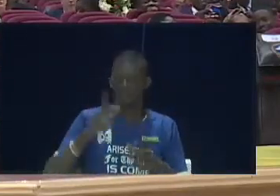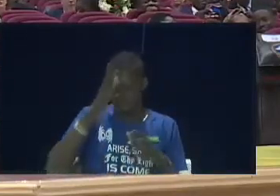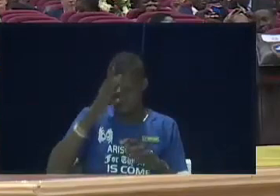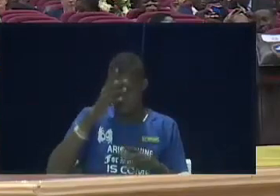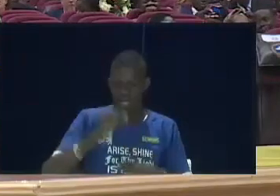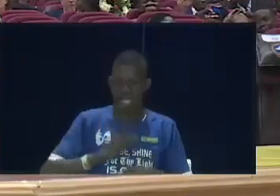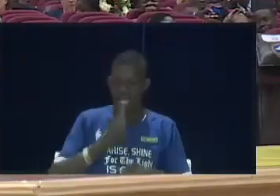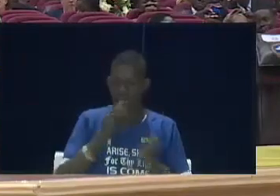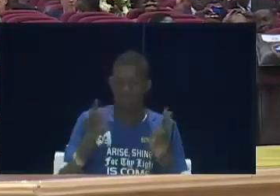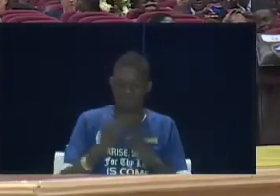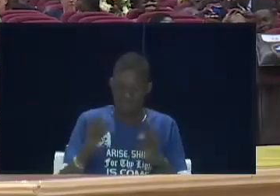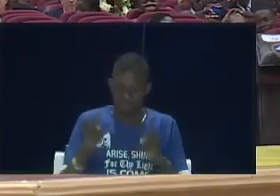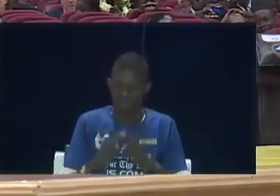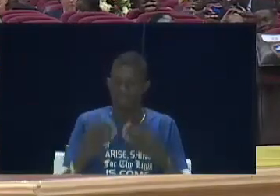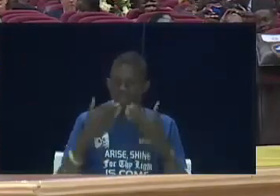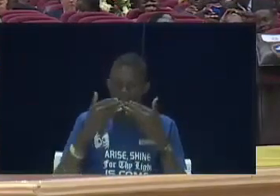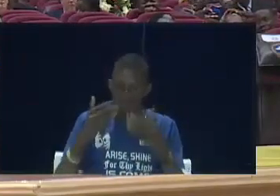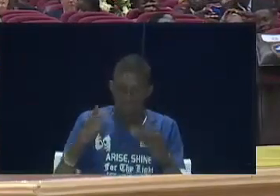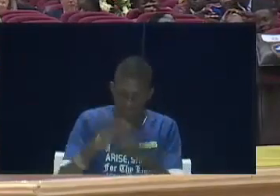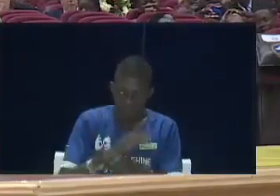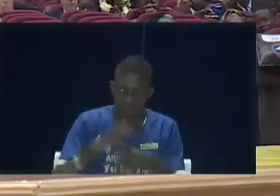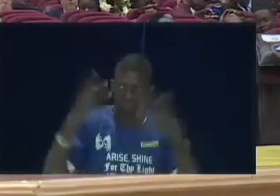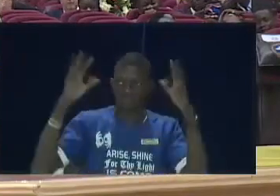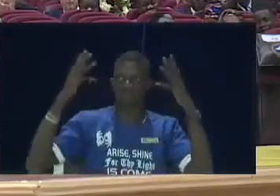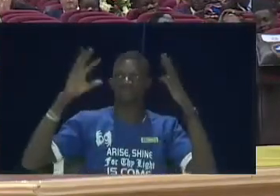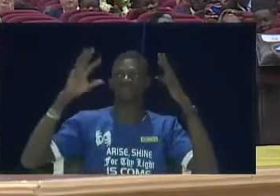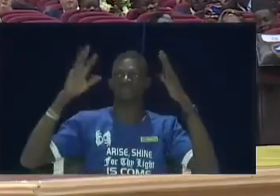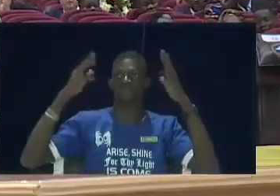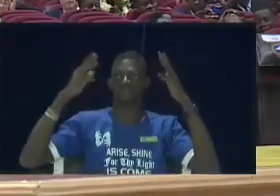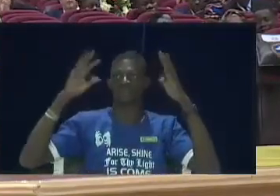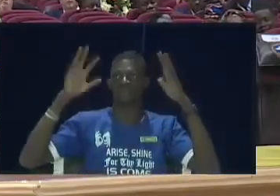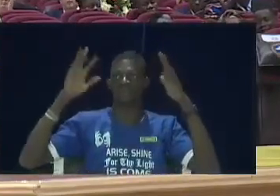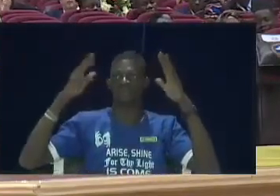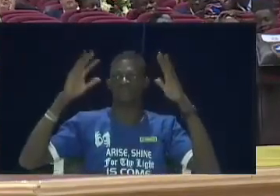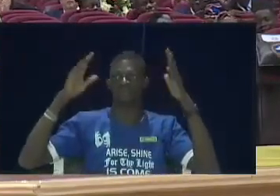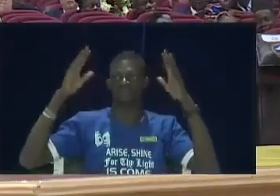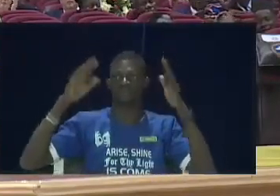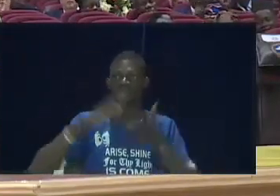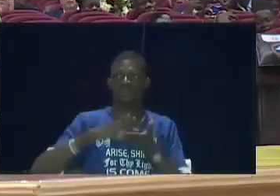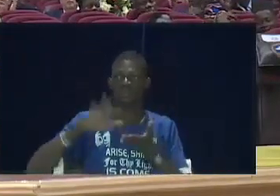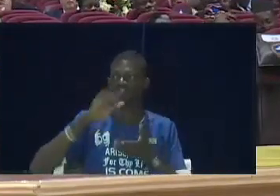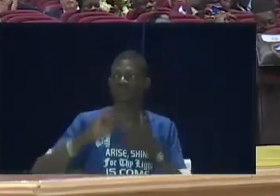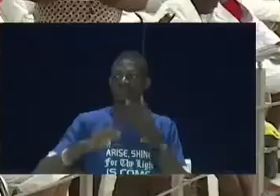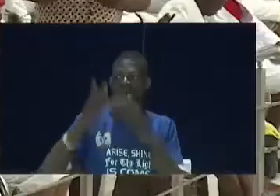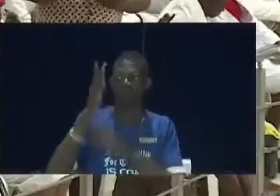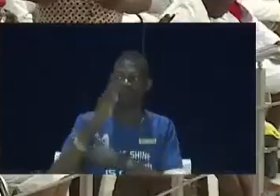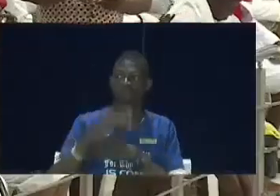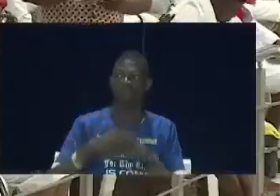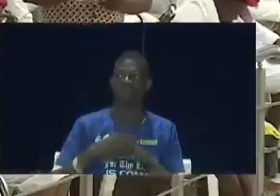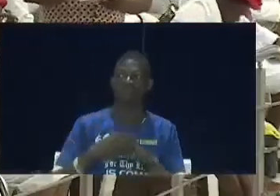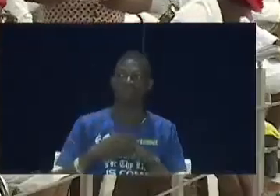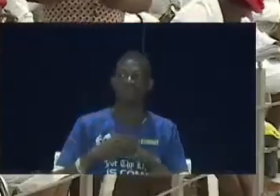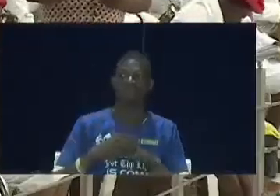very grateful. Please help me celebrate my daddy. Glory to God.